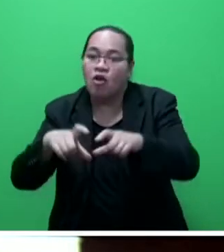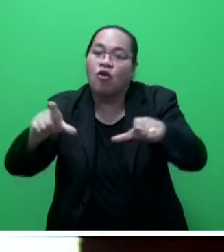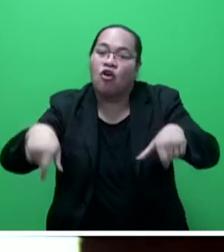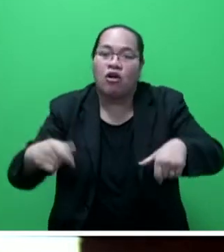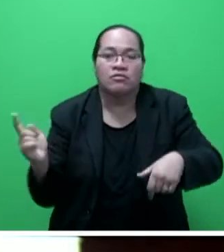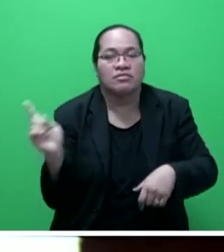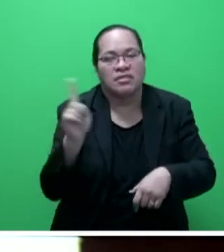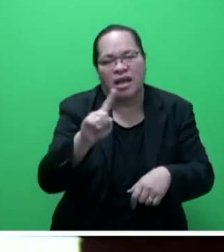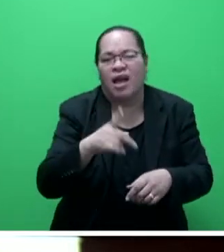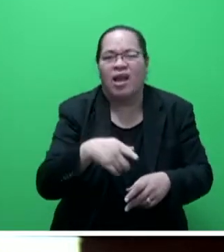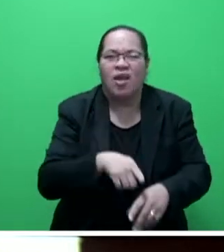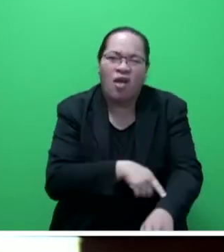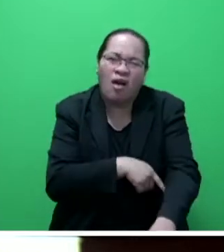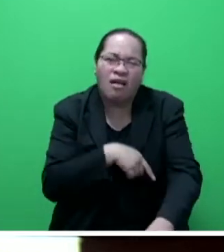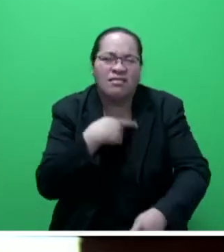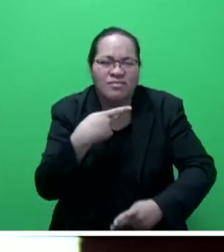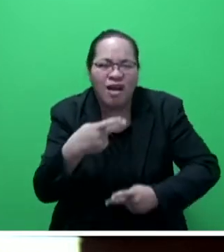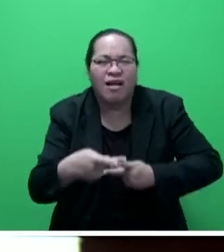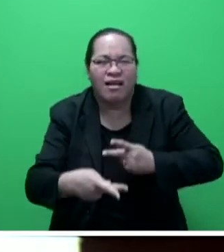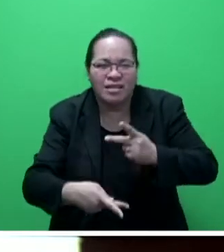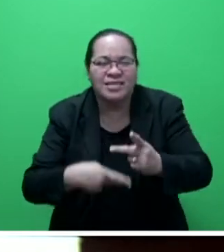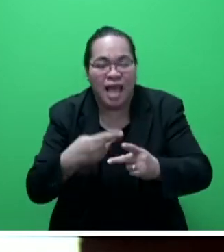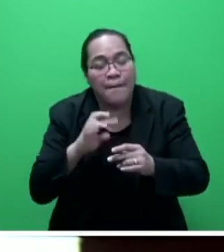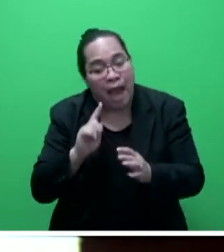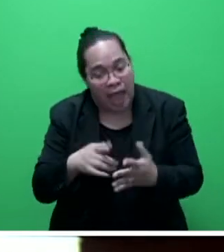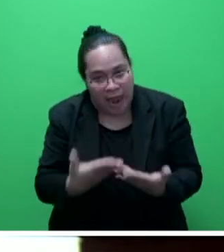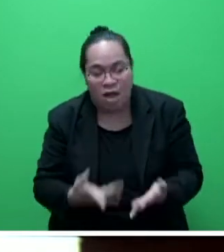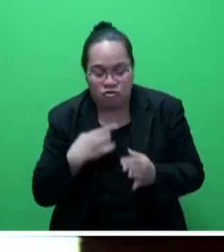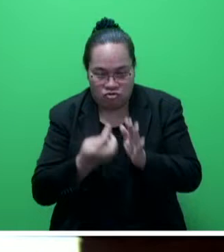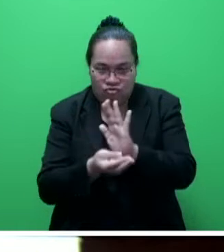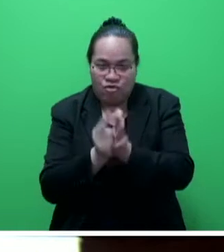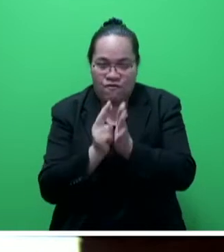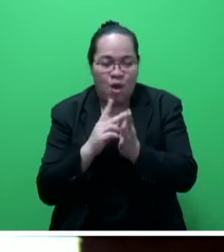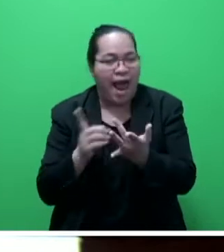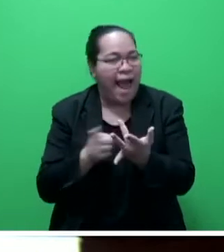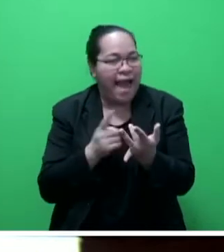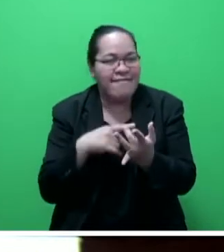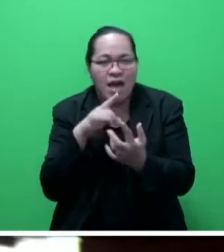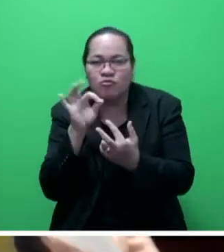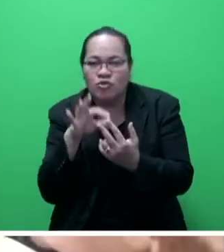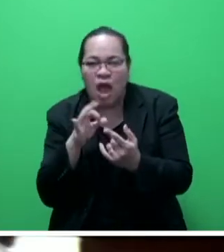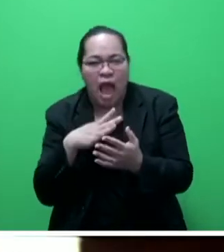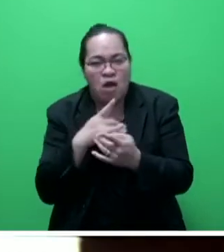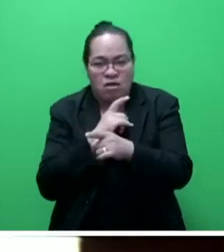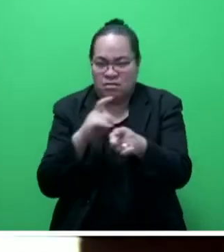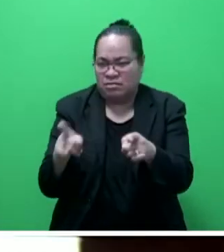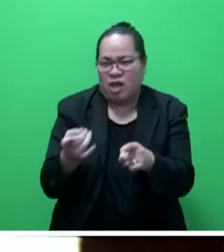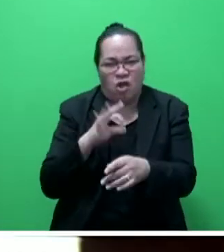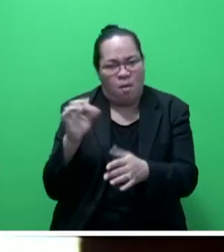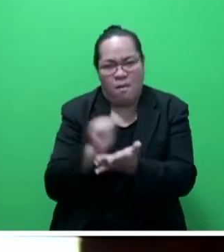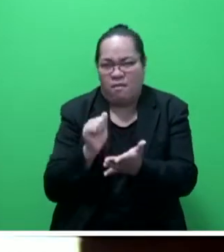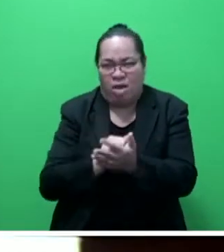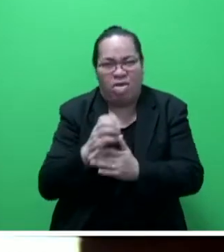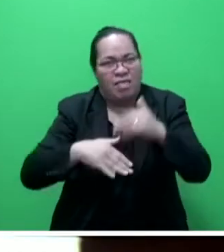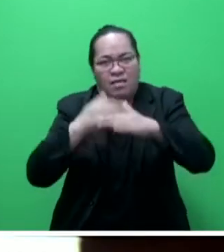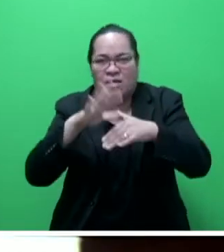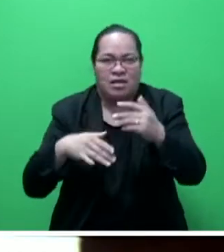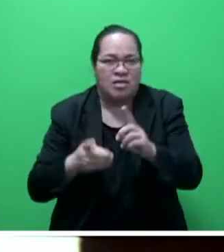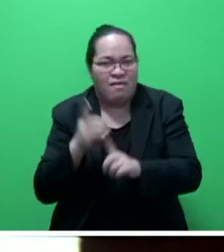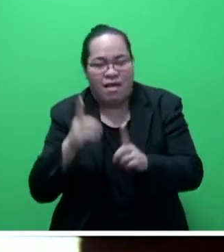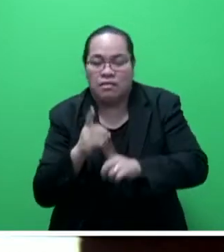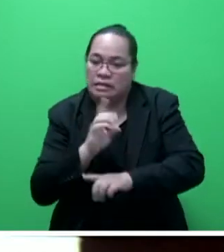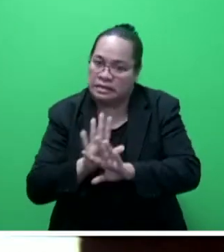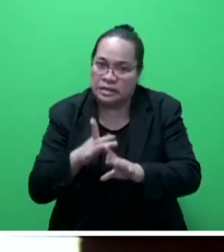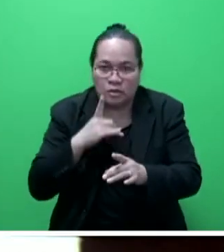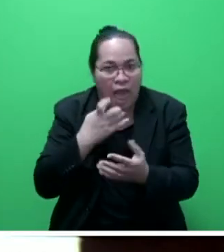is a long process. The review will suggest other options to deal with illegal development.